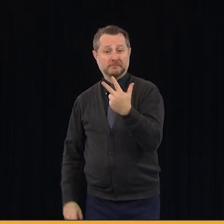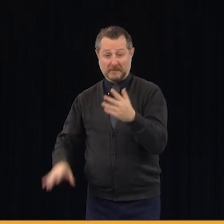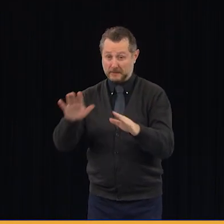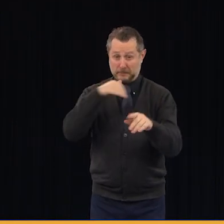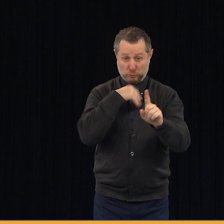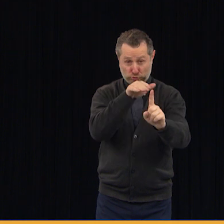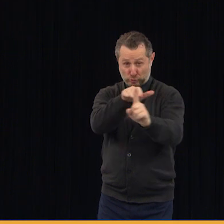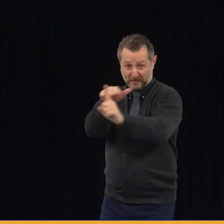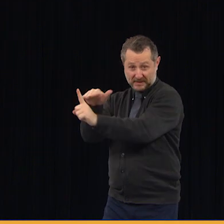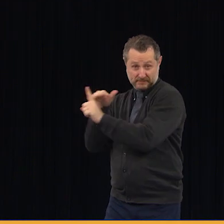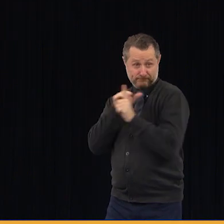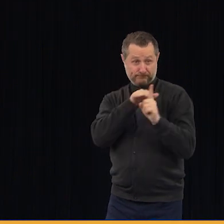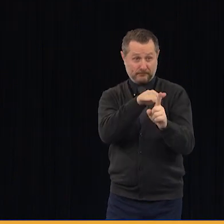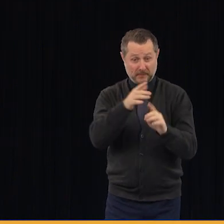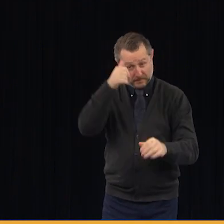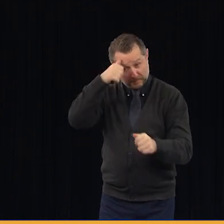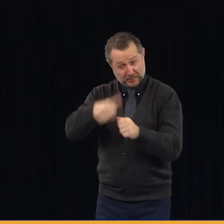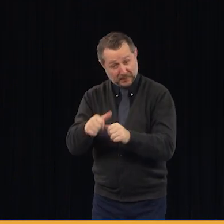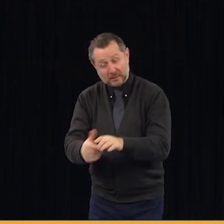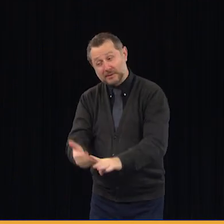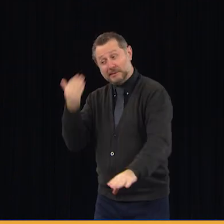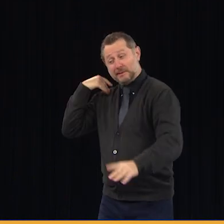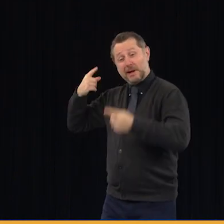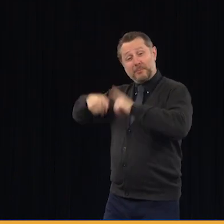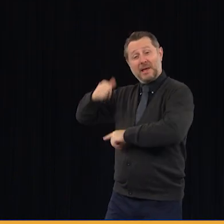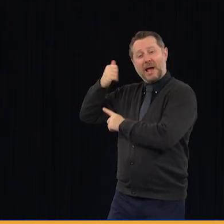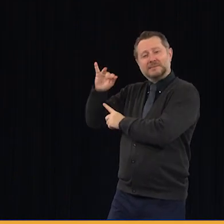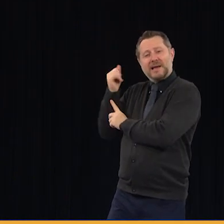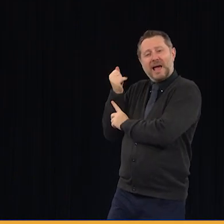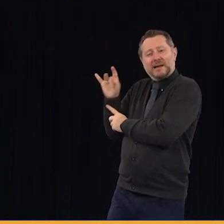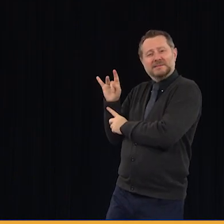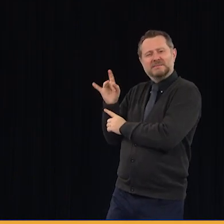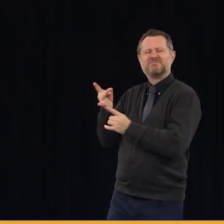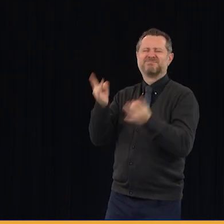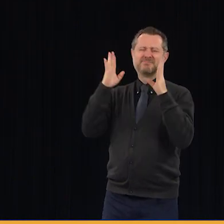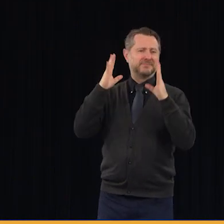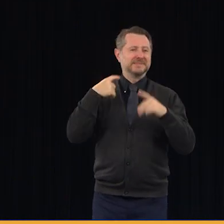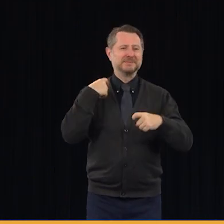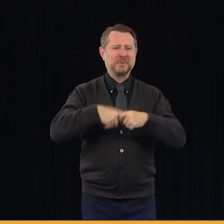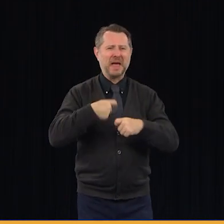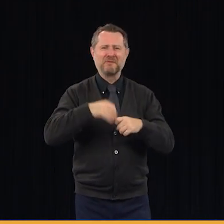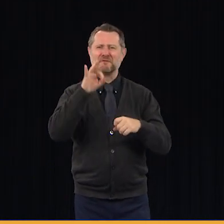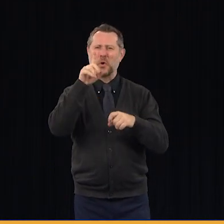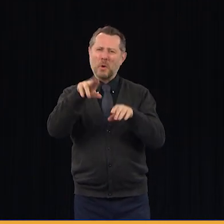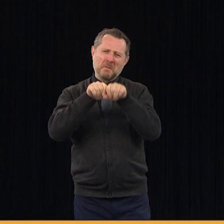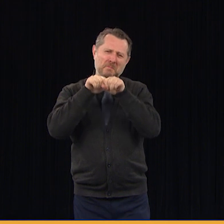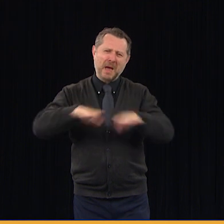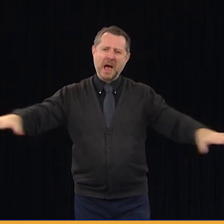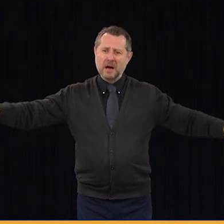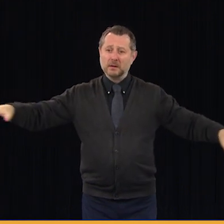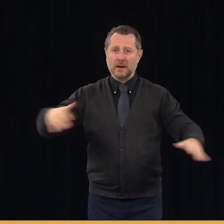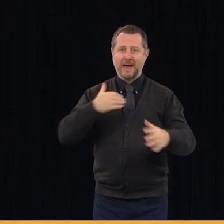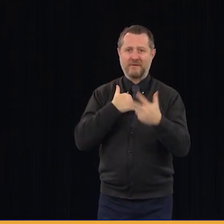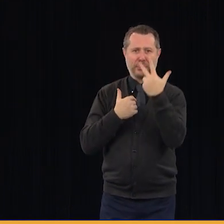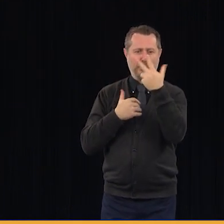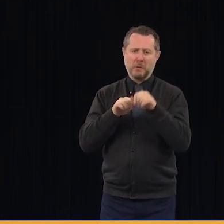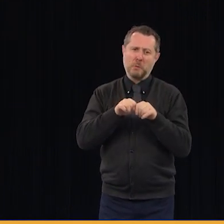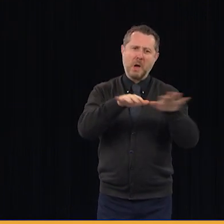the 1918 Spanish flu came in 3 waves. We're on the first